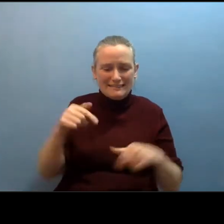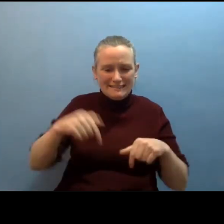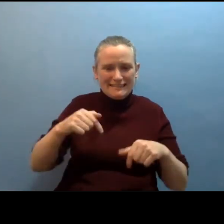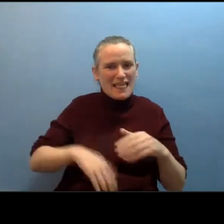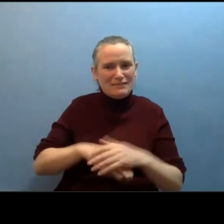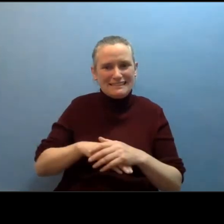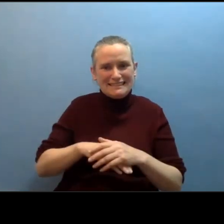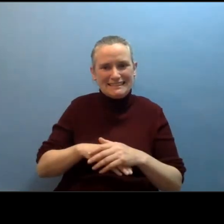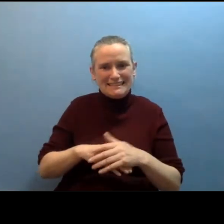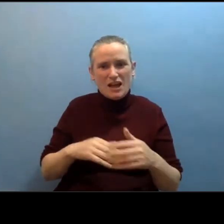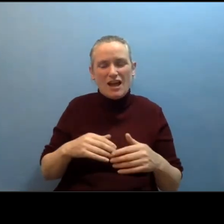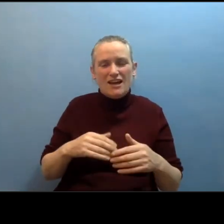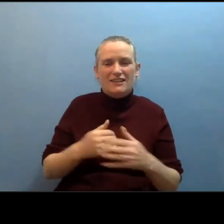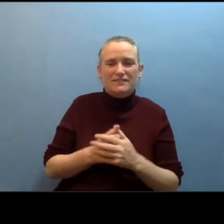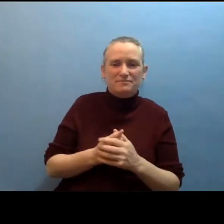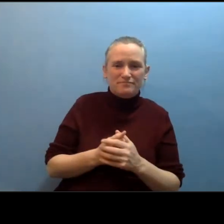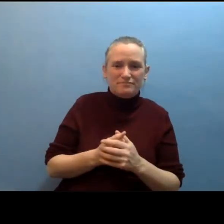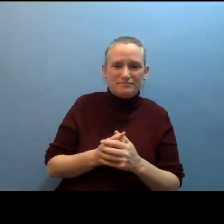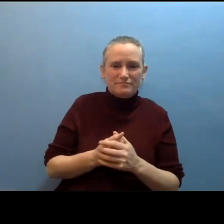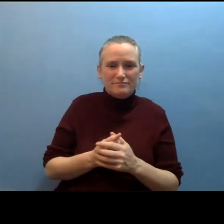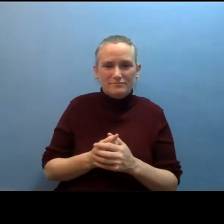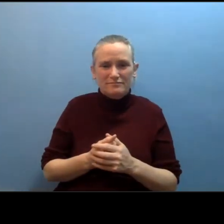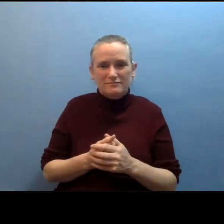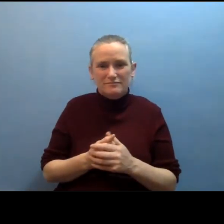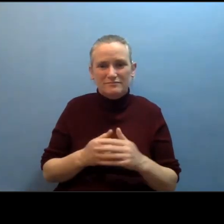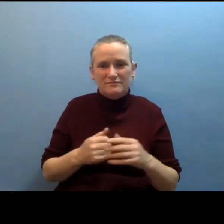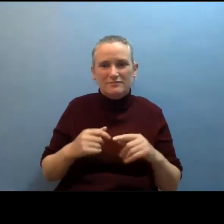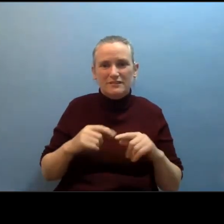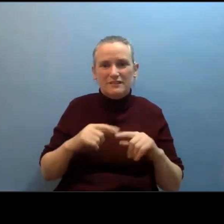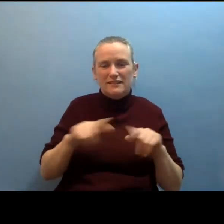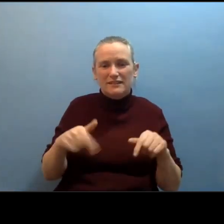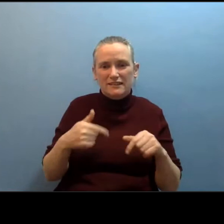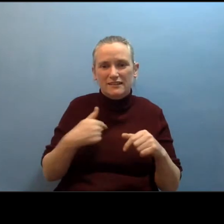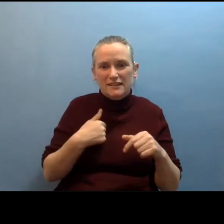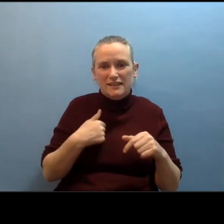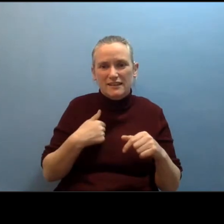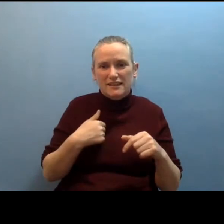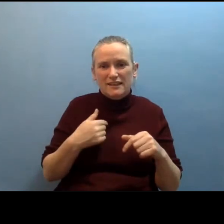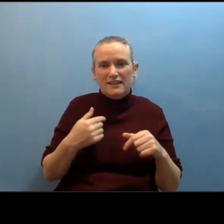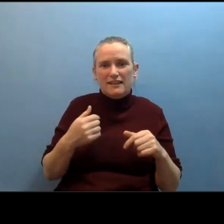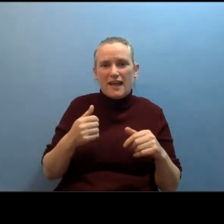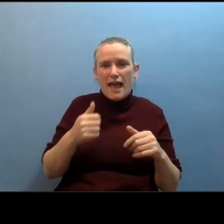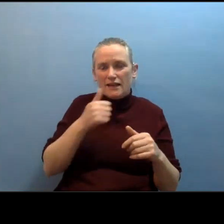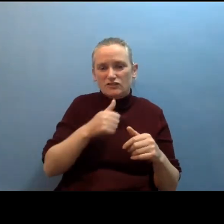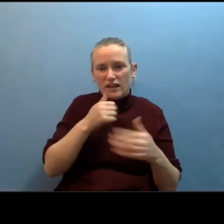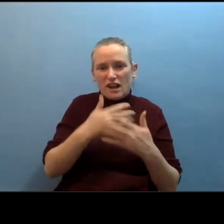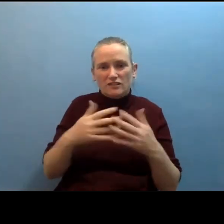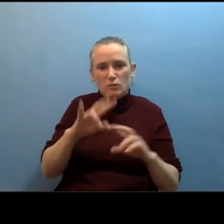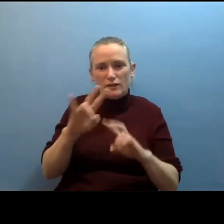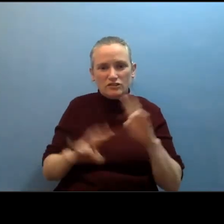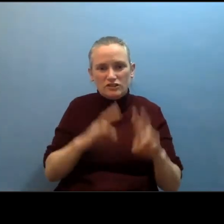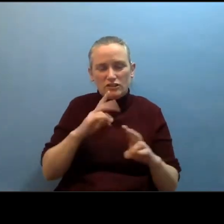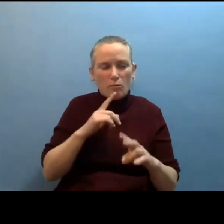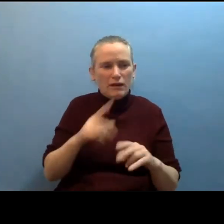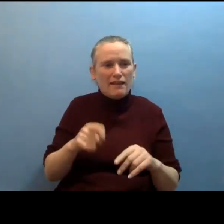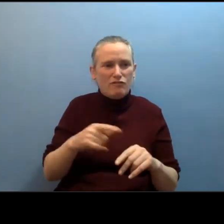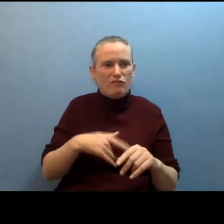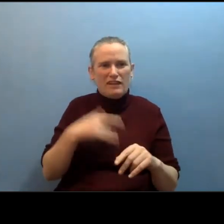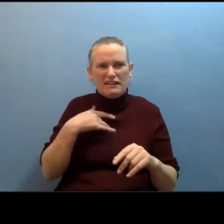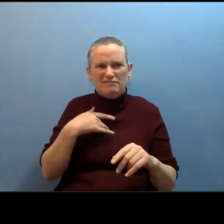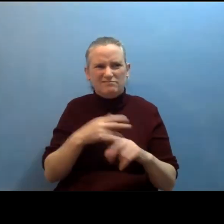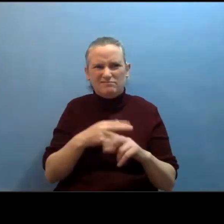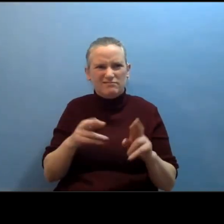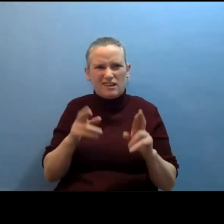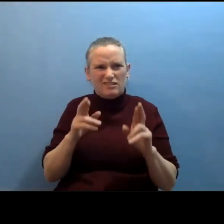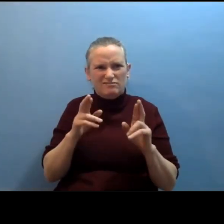we're not asking lots of questions about what's going on. So if any of our answers don't resonate or they don't fit with your thinking or where you're at, that's